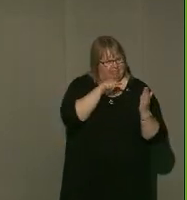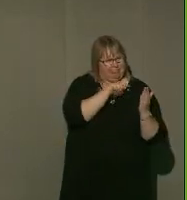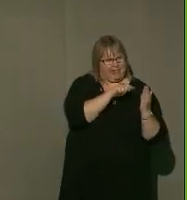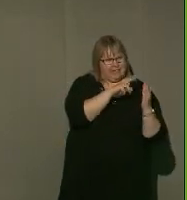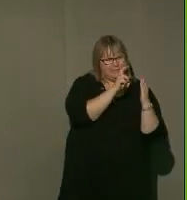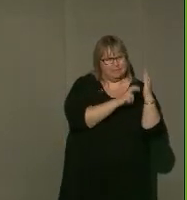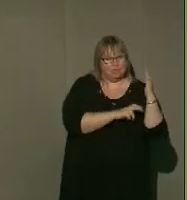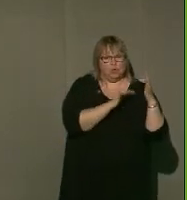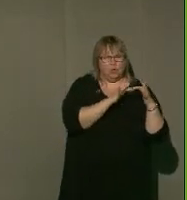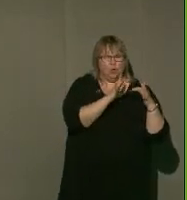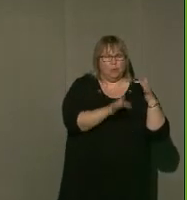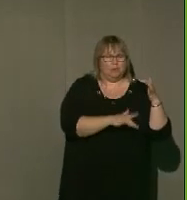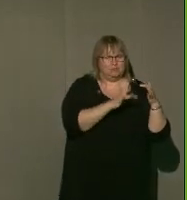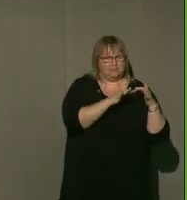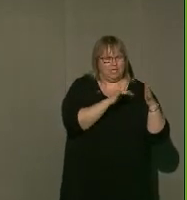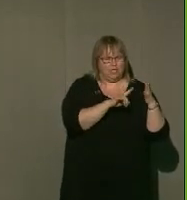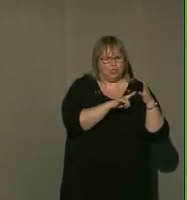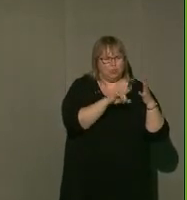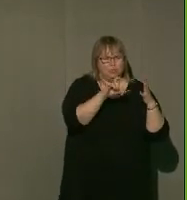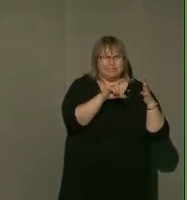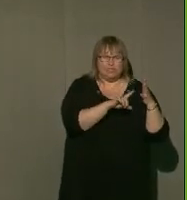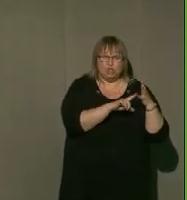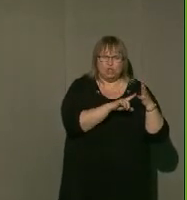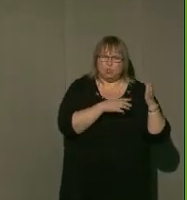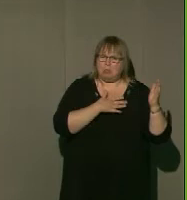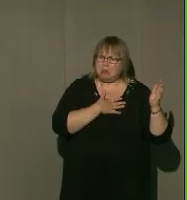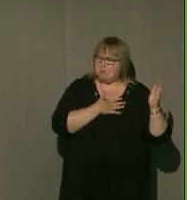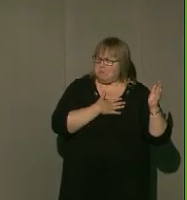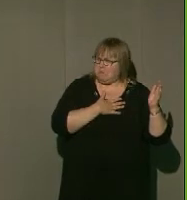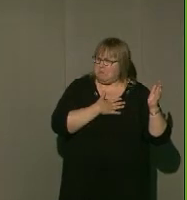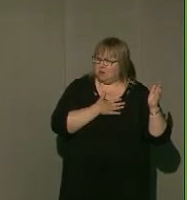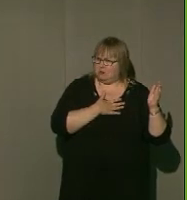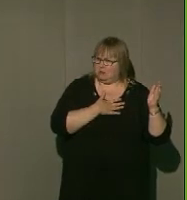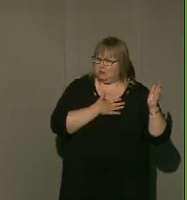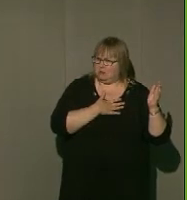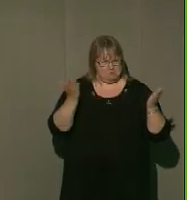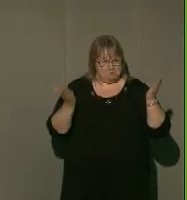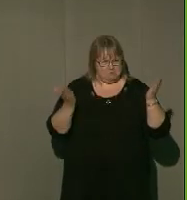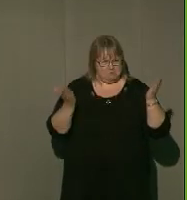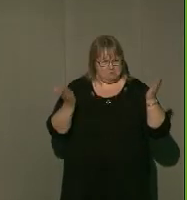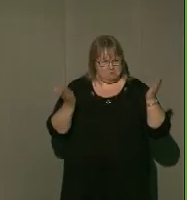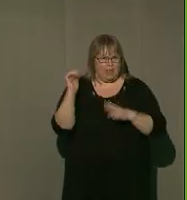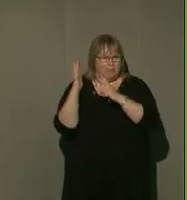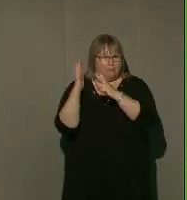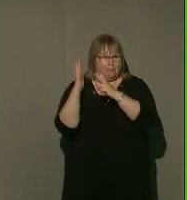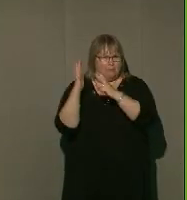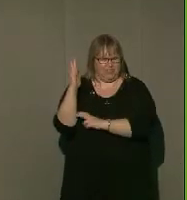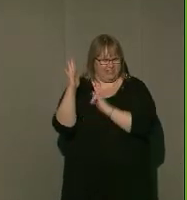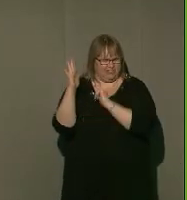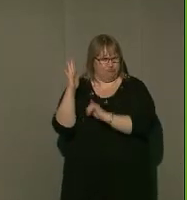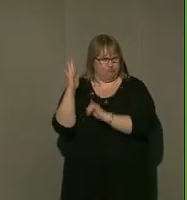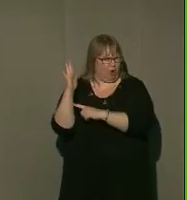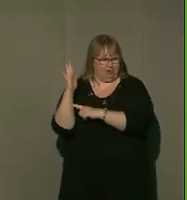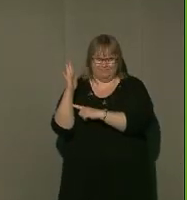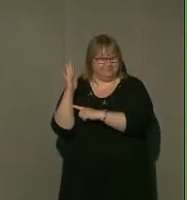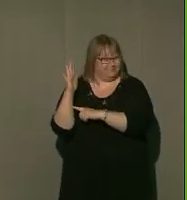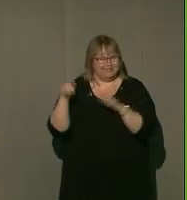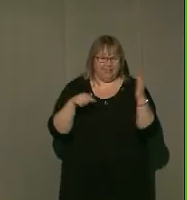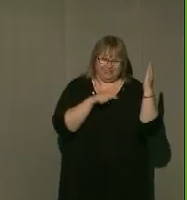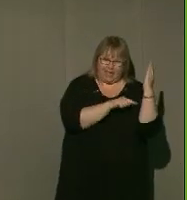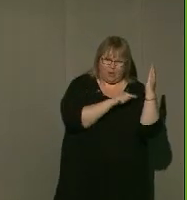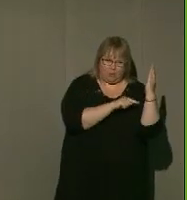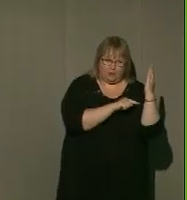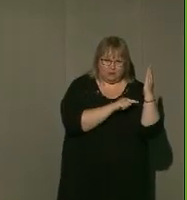a website via UCU. So if that is the petition that's being used, it's incorrect. We absolutely must